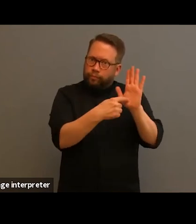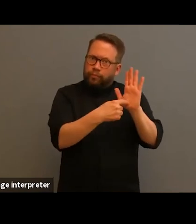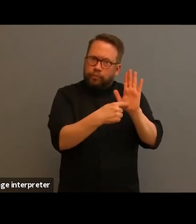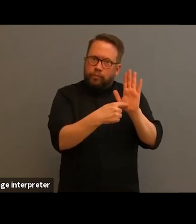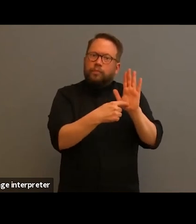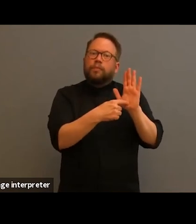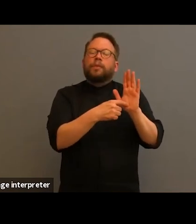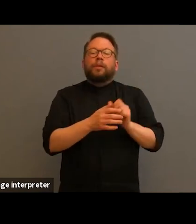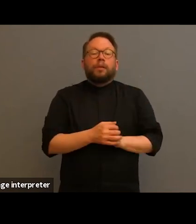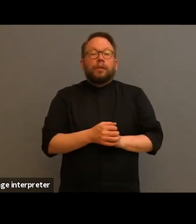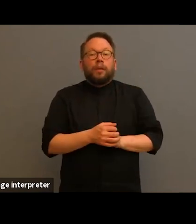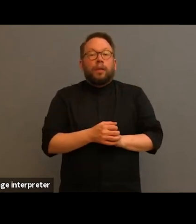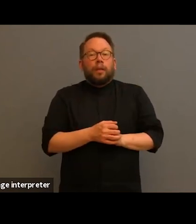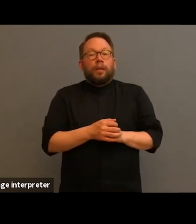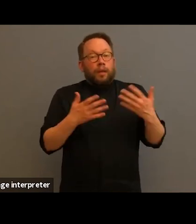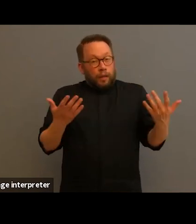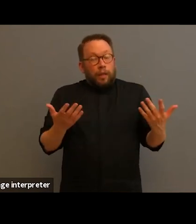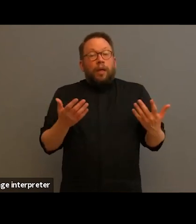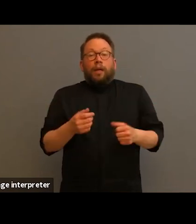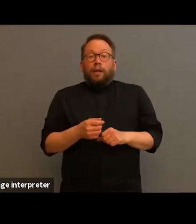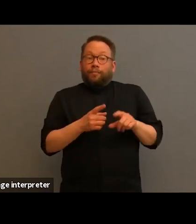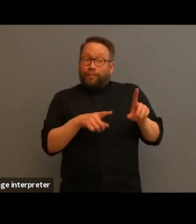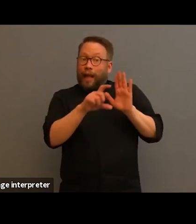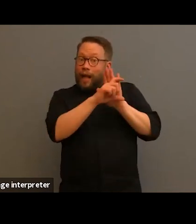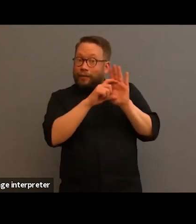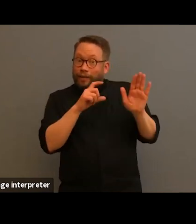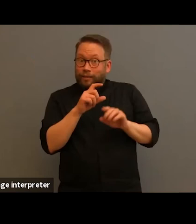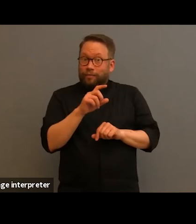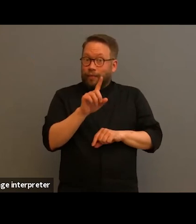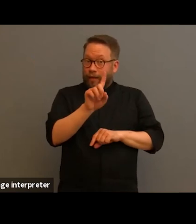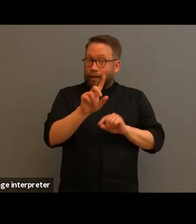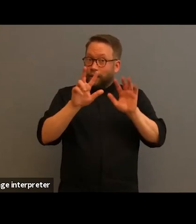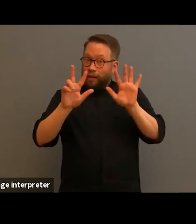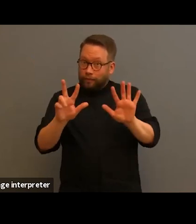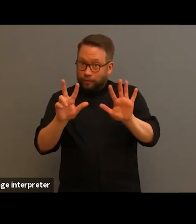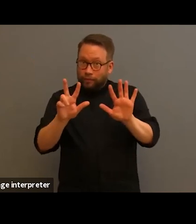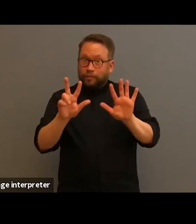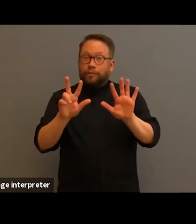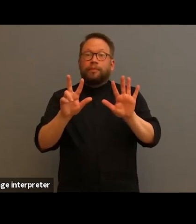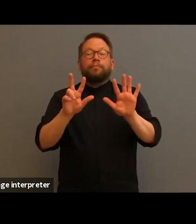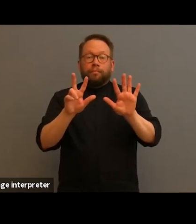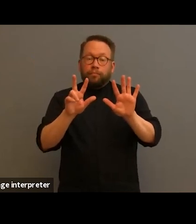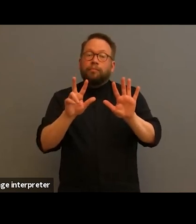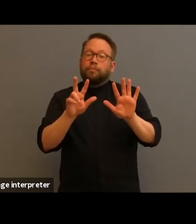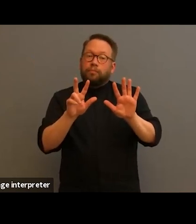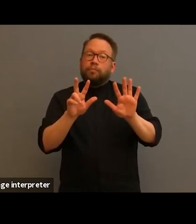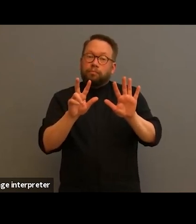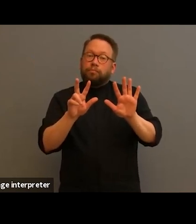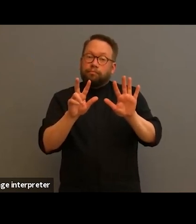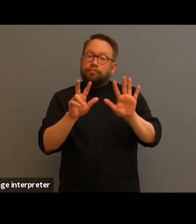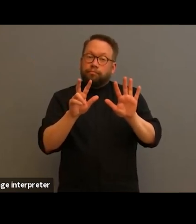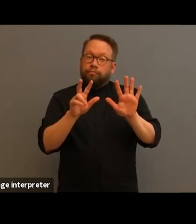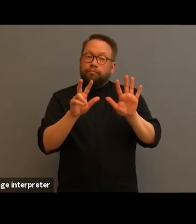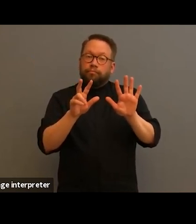upcoming general comment on the right to work and employment must give clear guidance on how such national employment